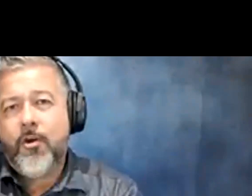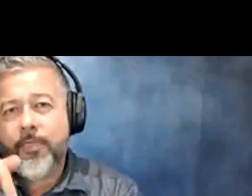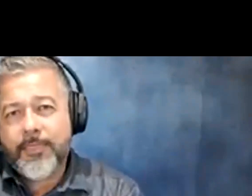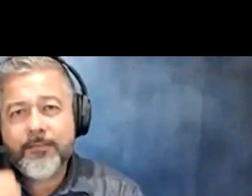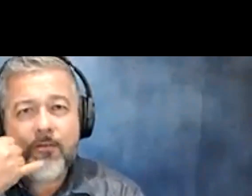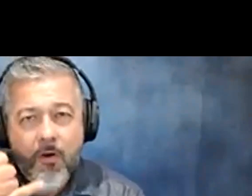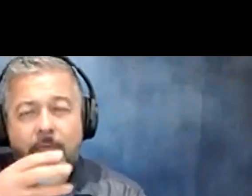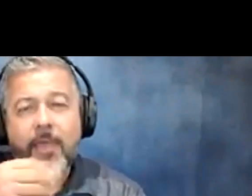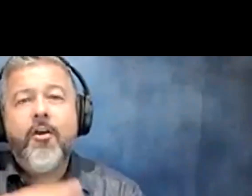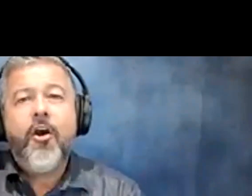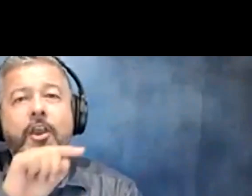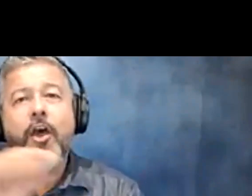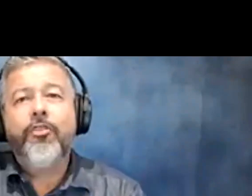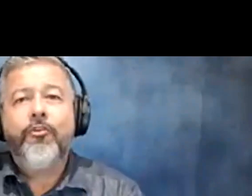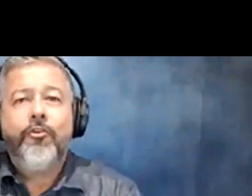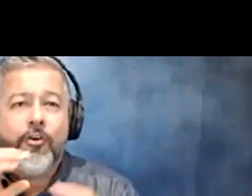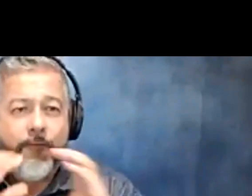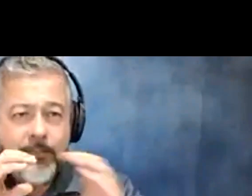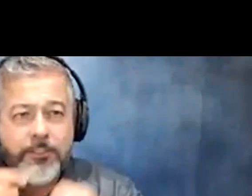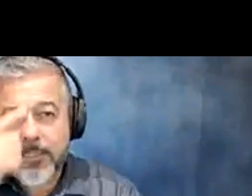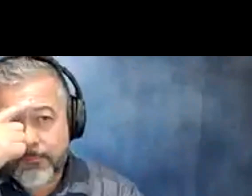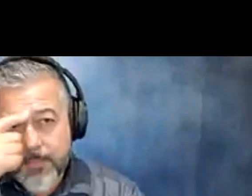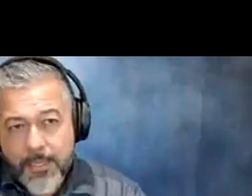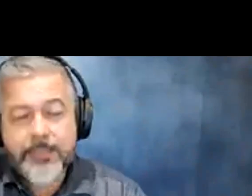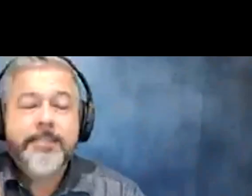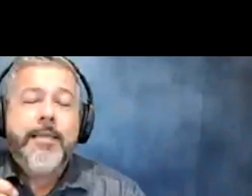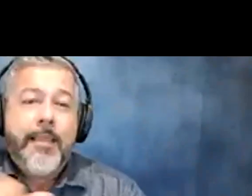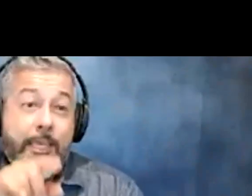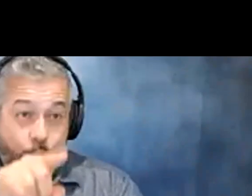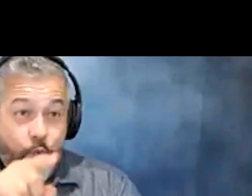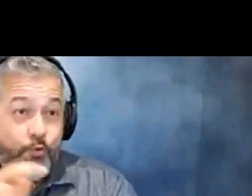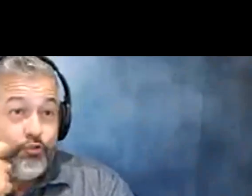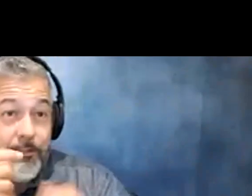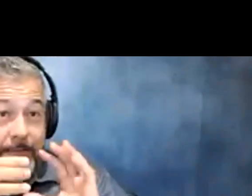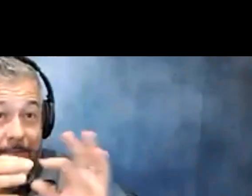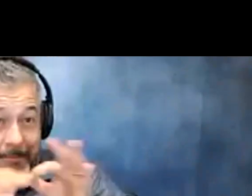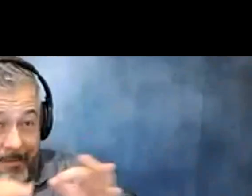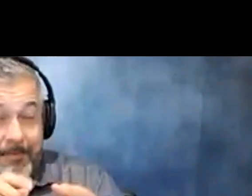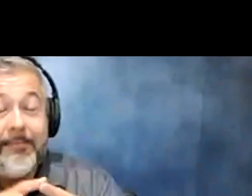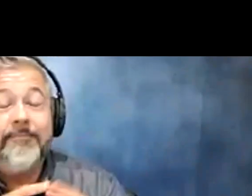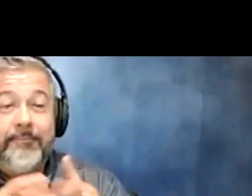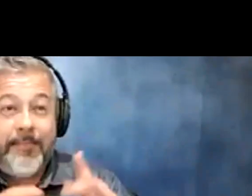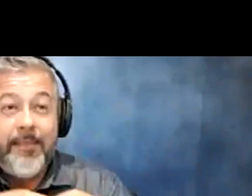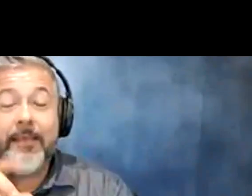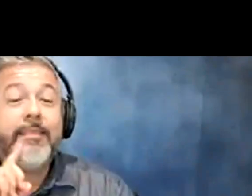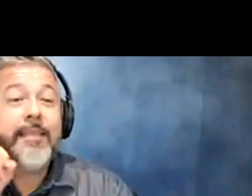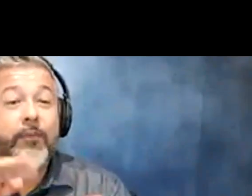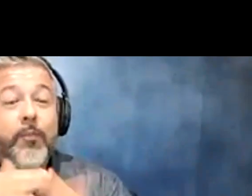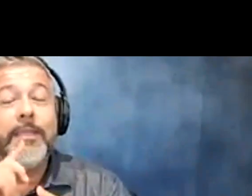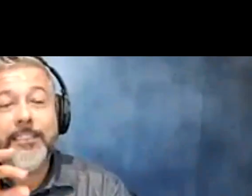other conversations, because as you stated, the deaf community is unique in